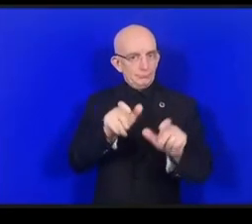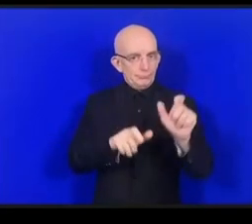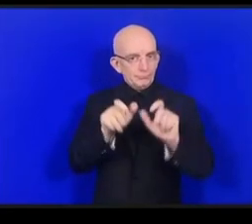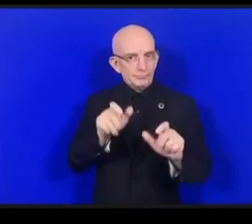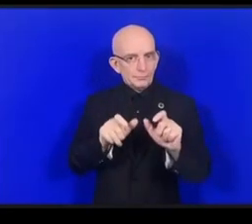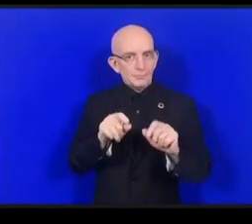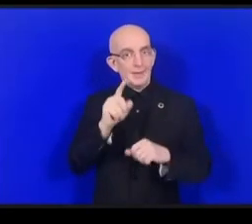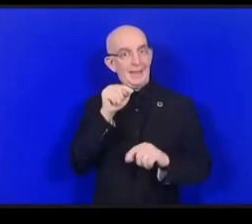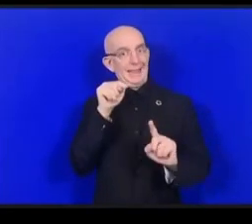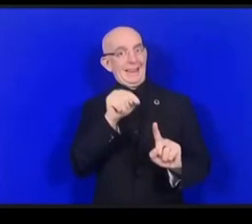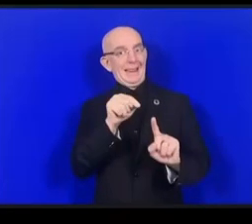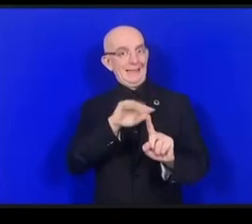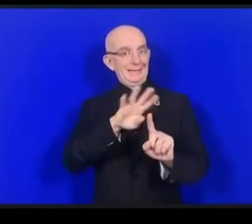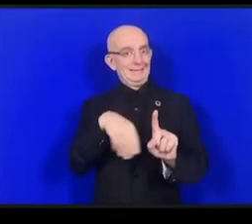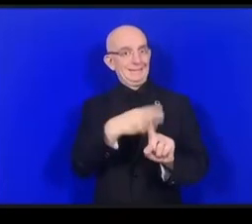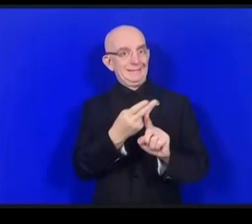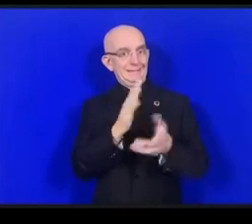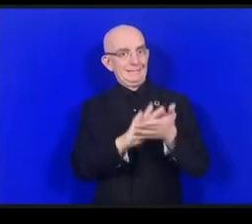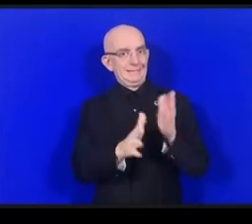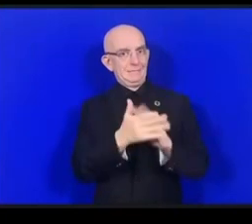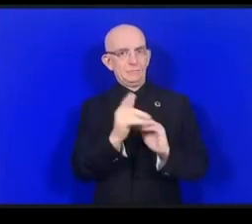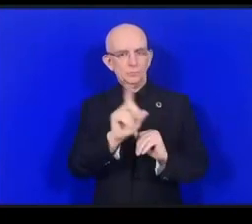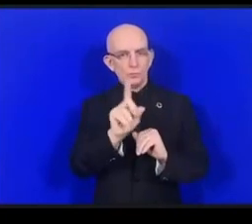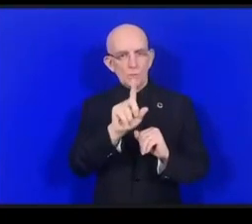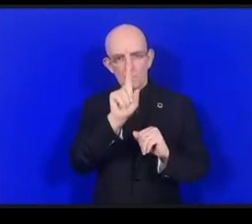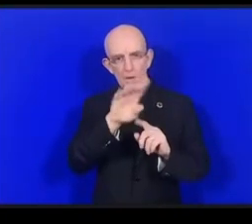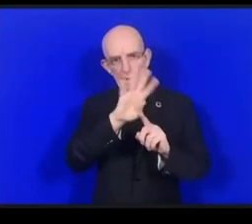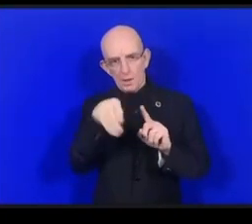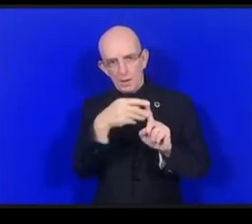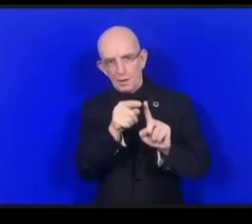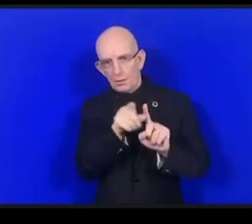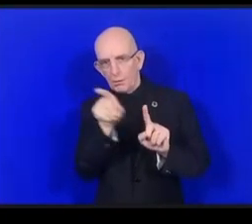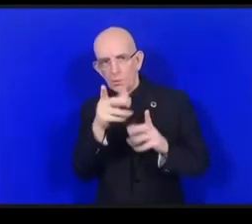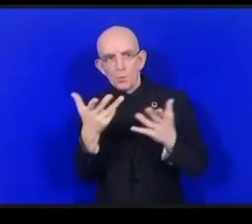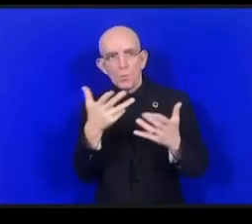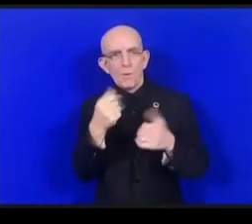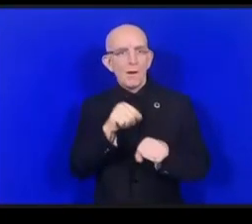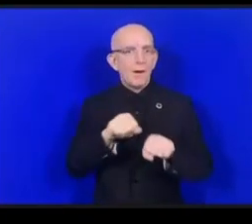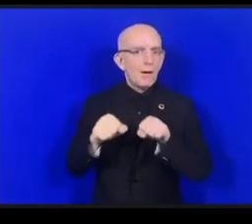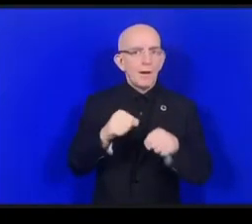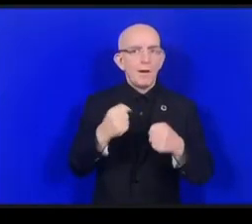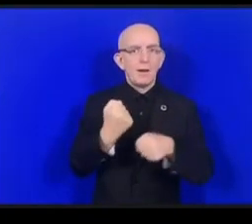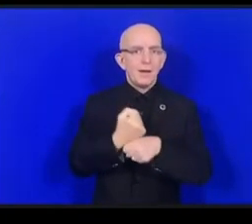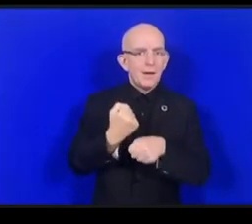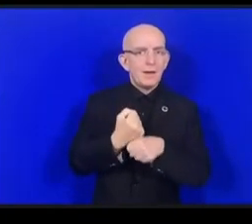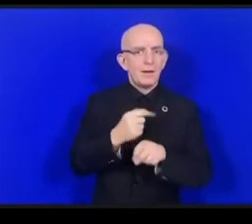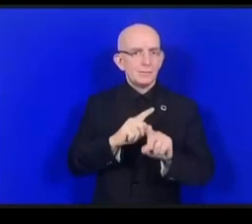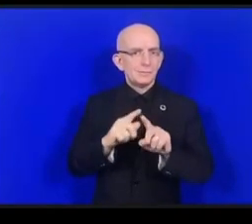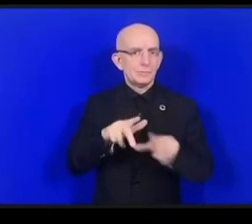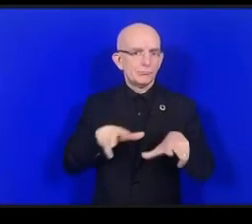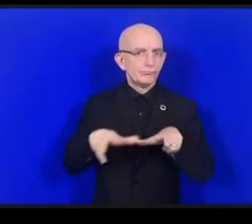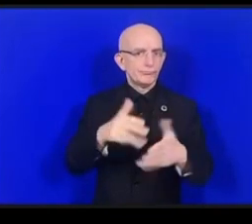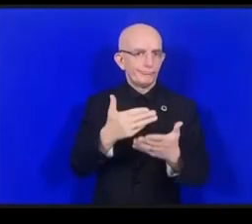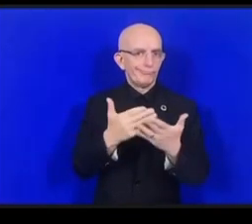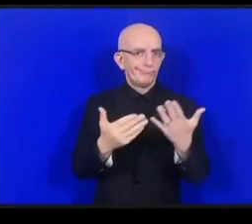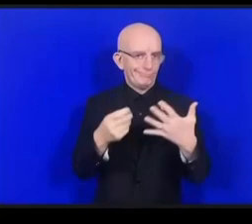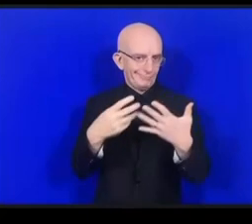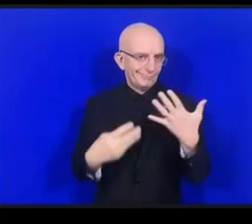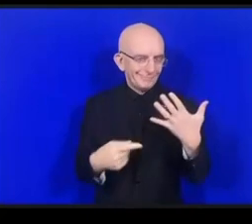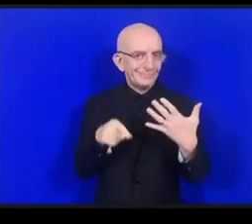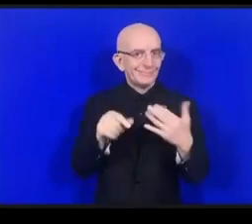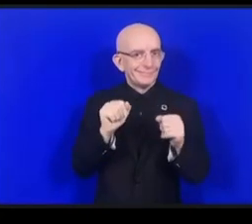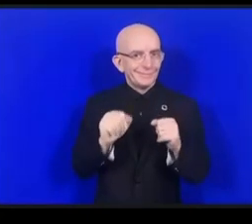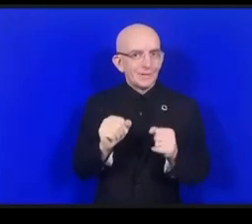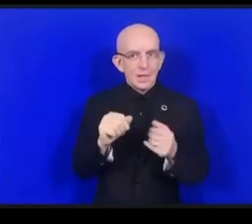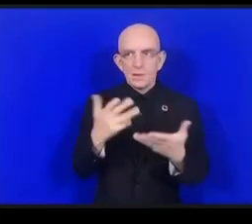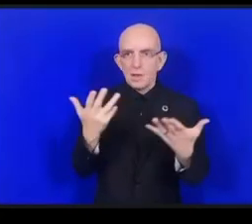is it that we need to know in order to really address and make forward movement around the SDGs. I want to